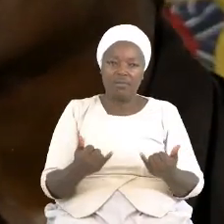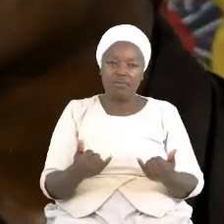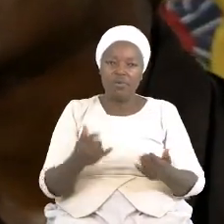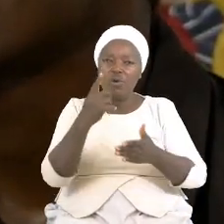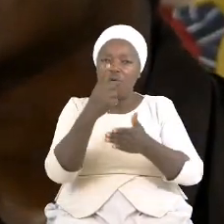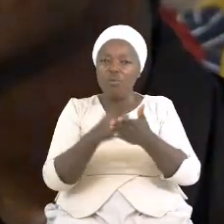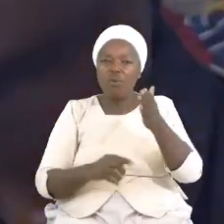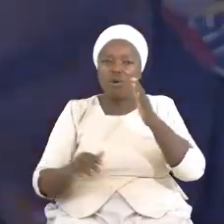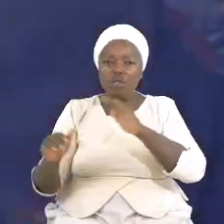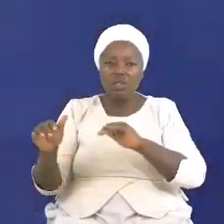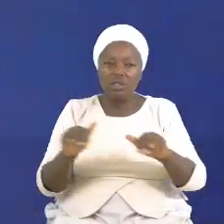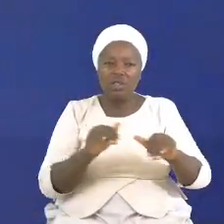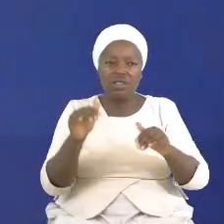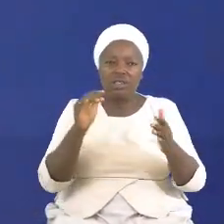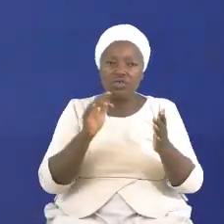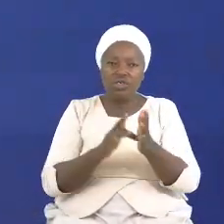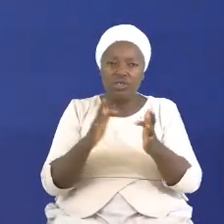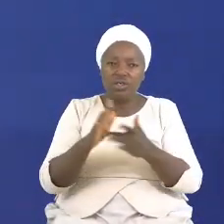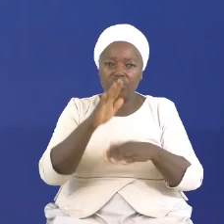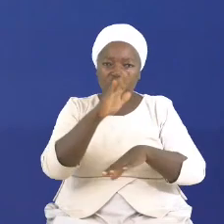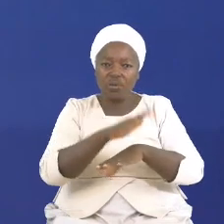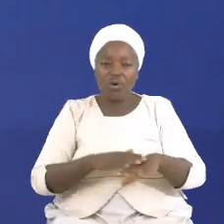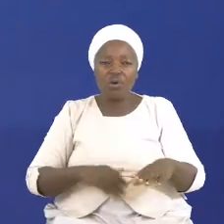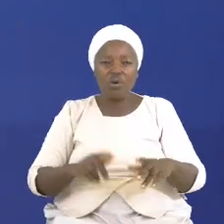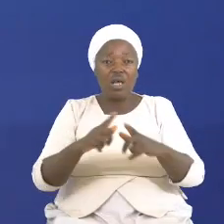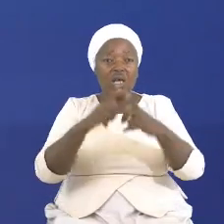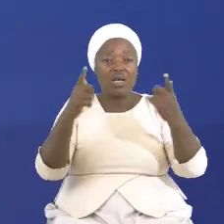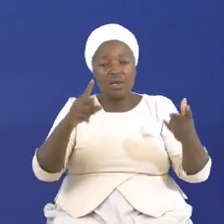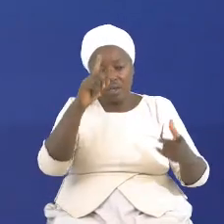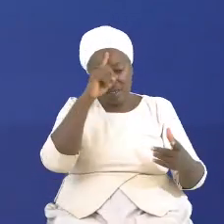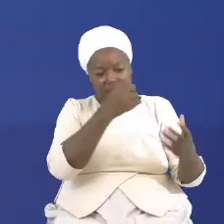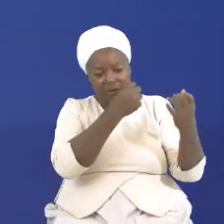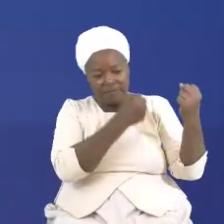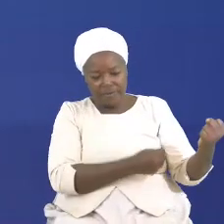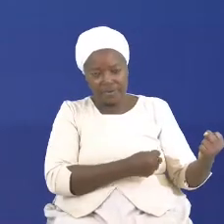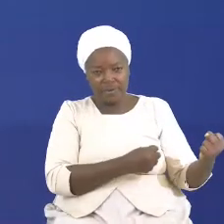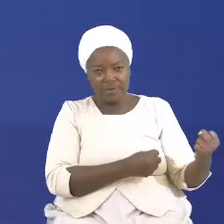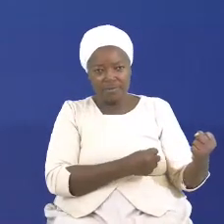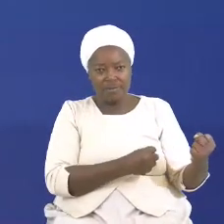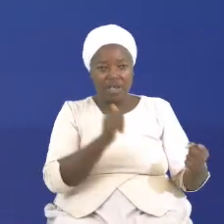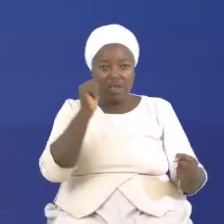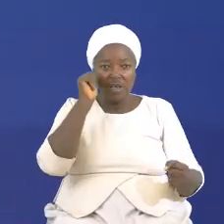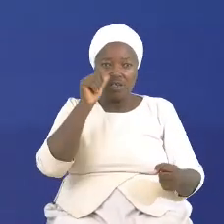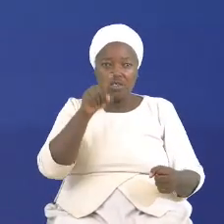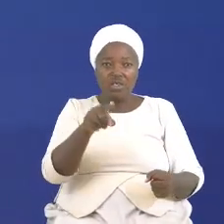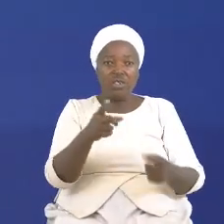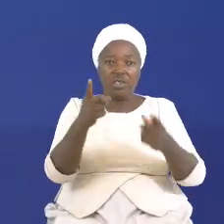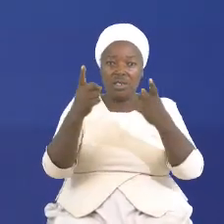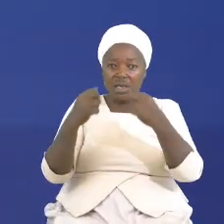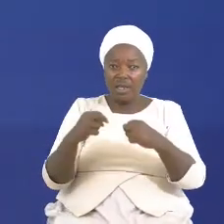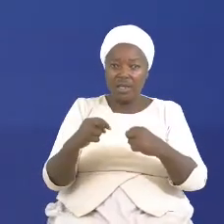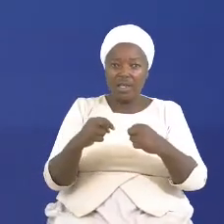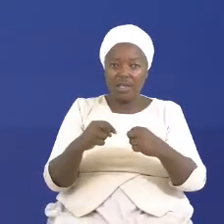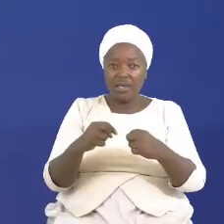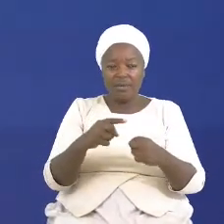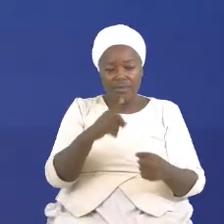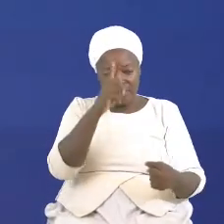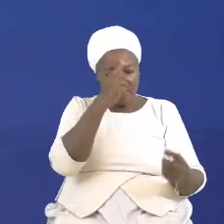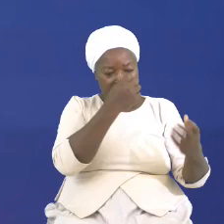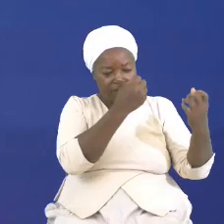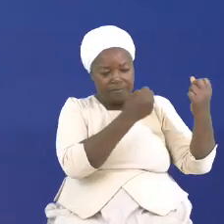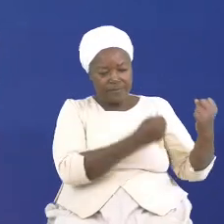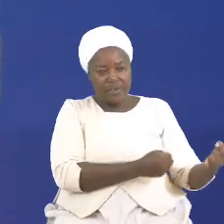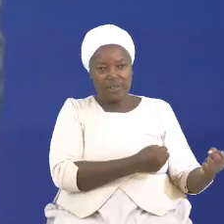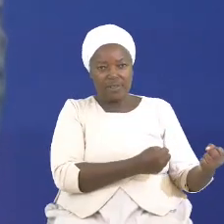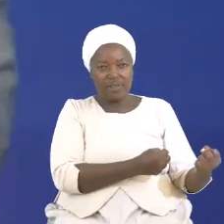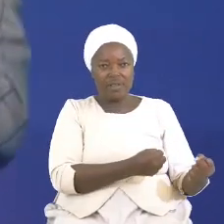call great faith? She came, faith. She stayed,